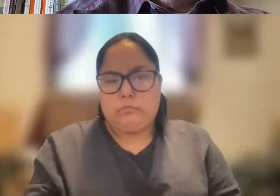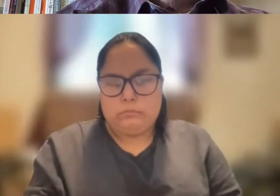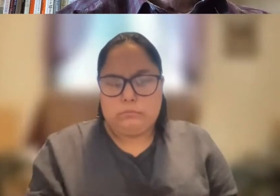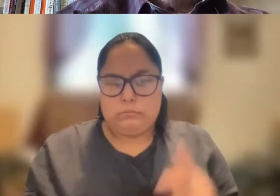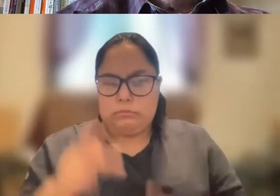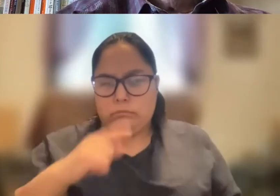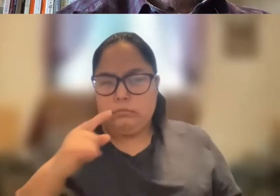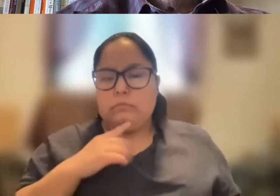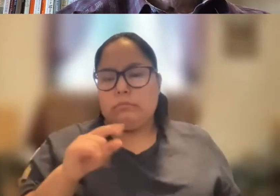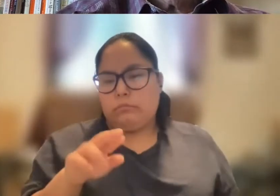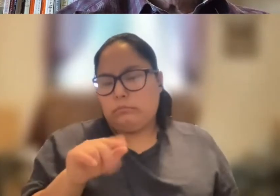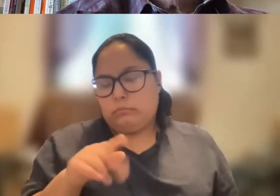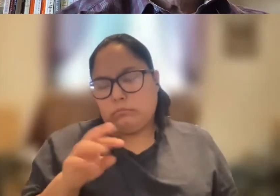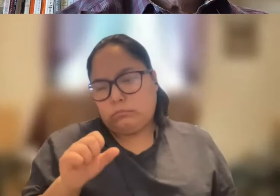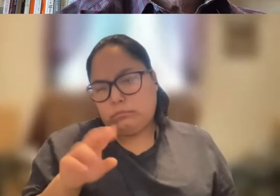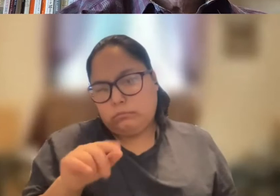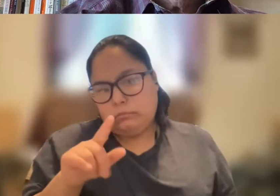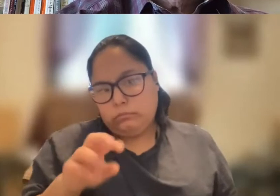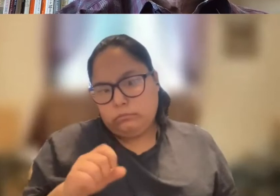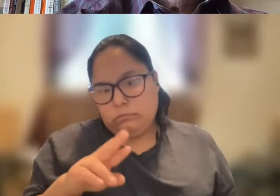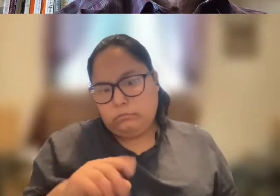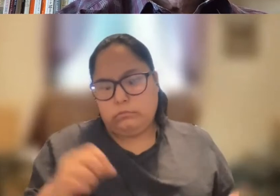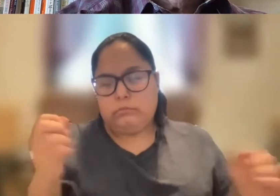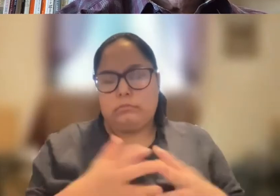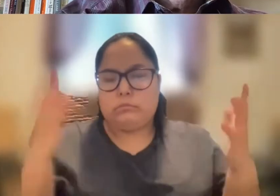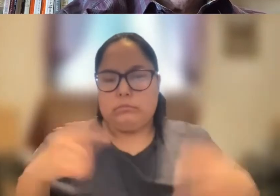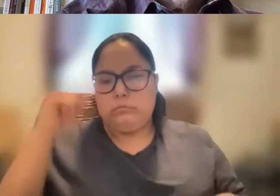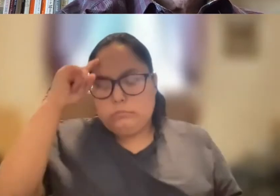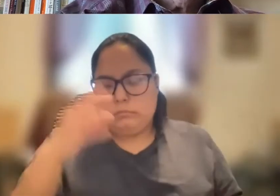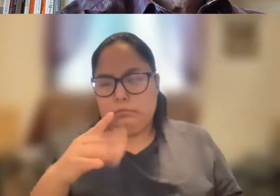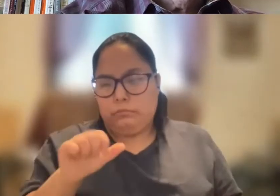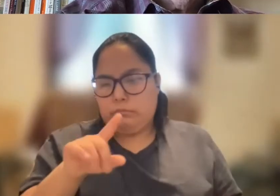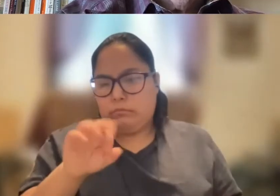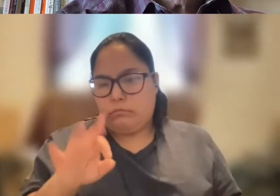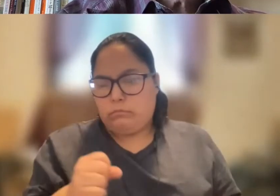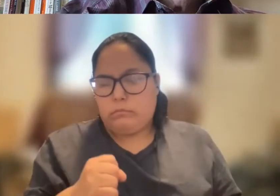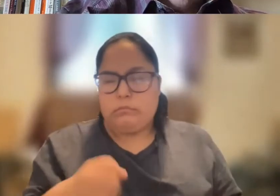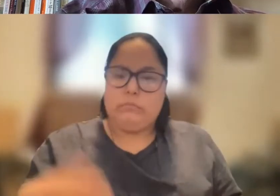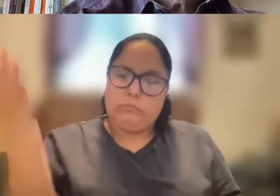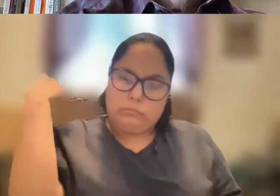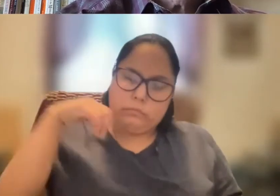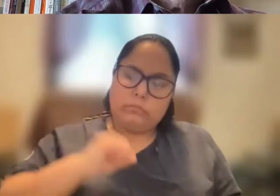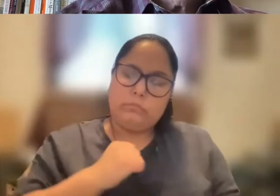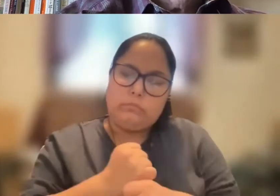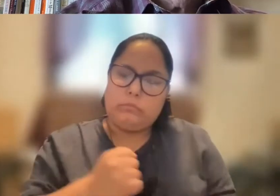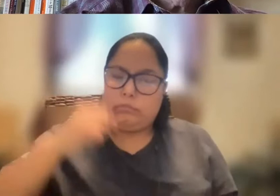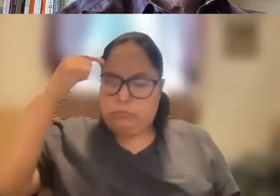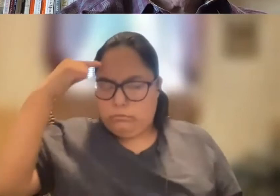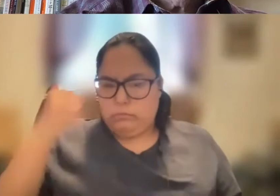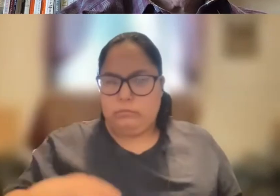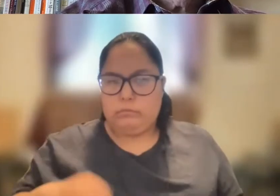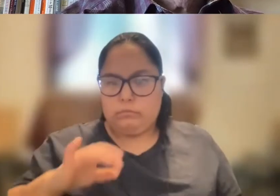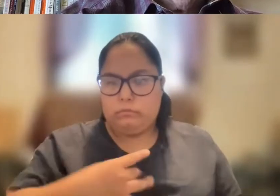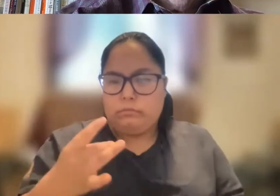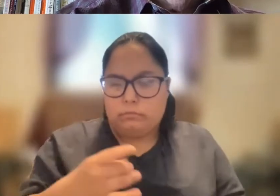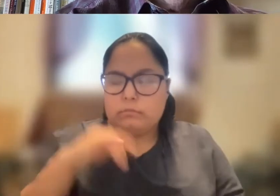are seasoned soldiers, so they carry a lot of beliefs from the past. And I would